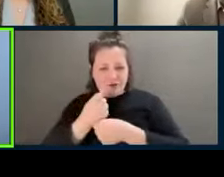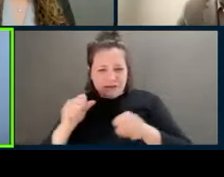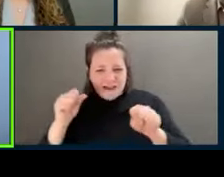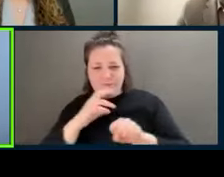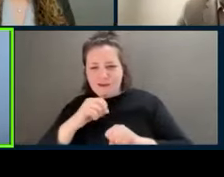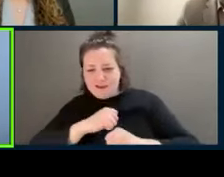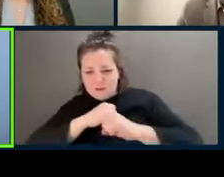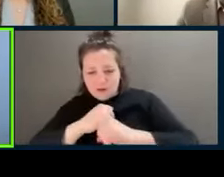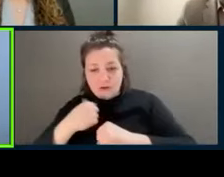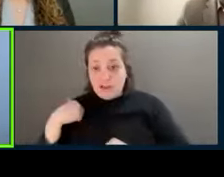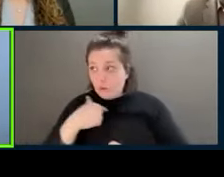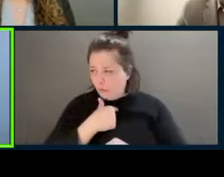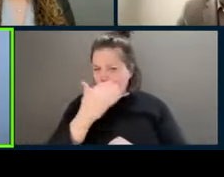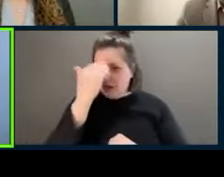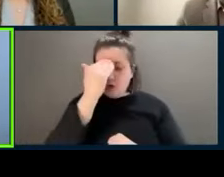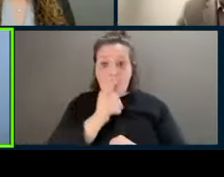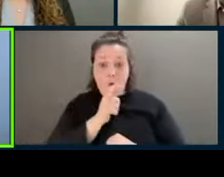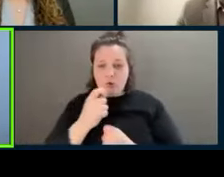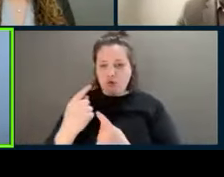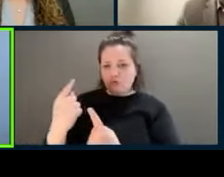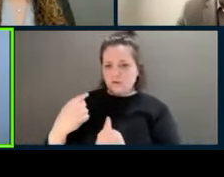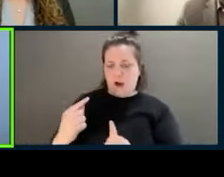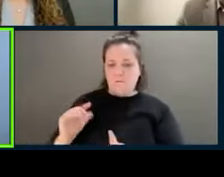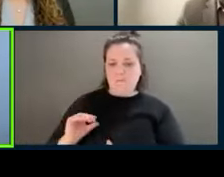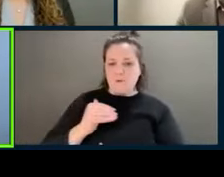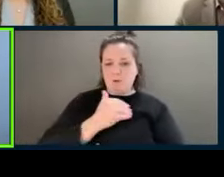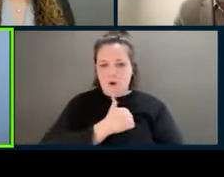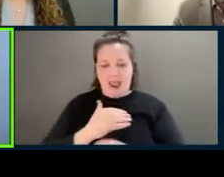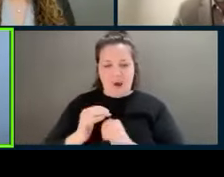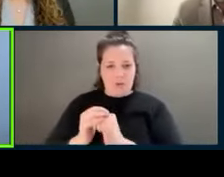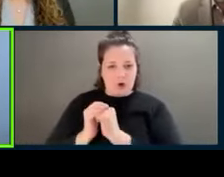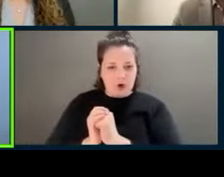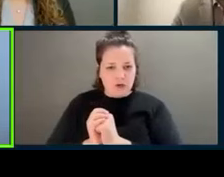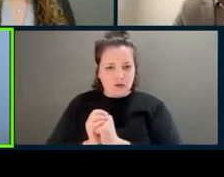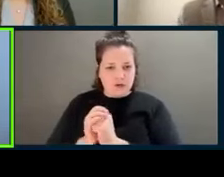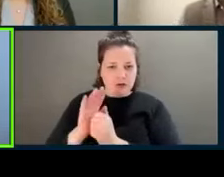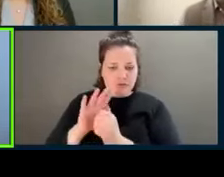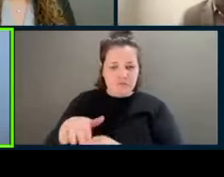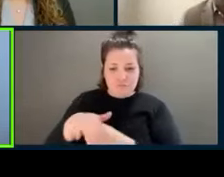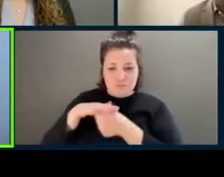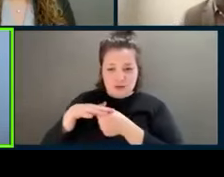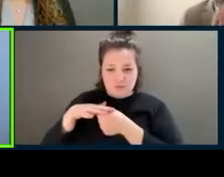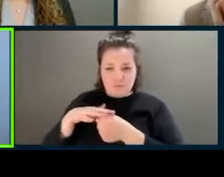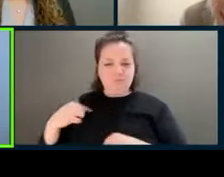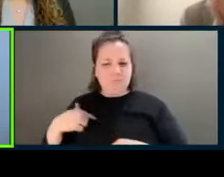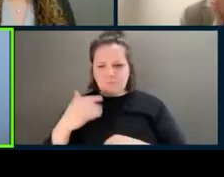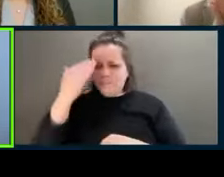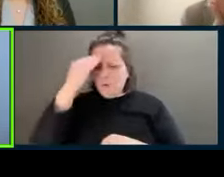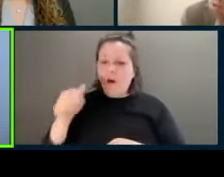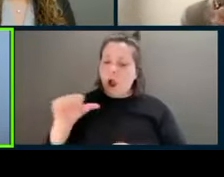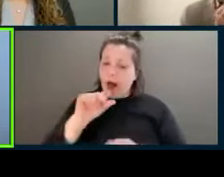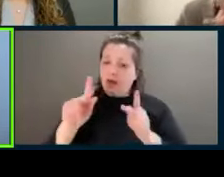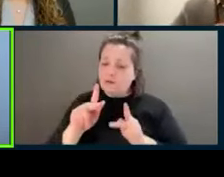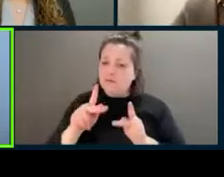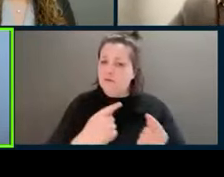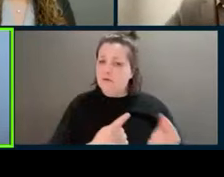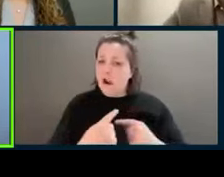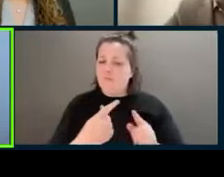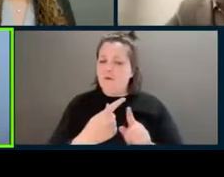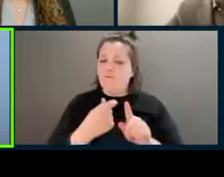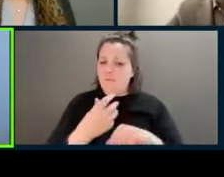who attends our houses of worship. Now, other than those actors that come externally, we have to look